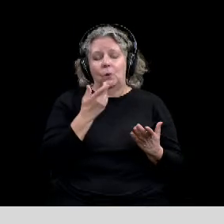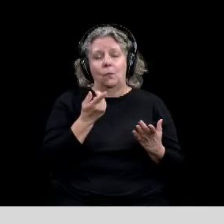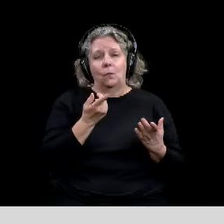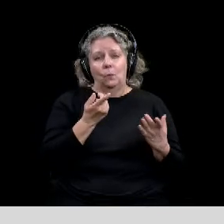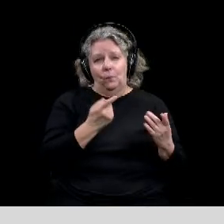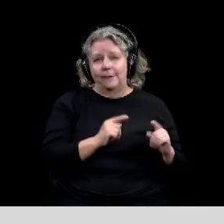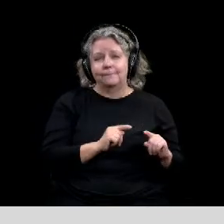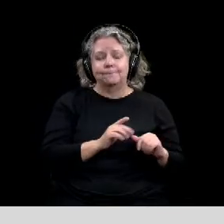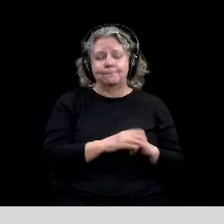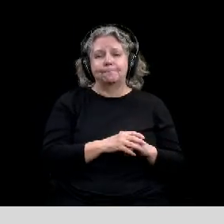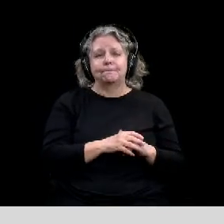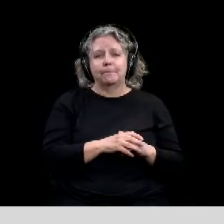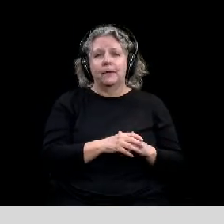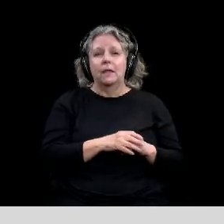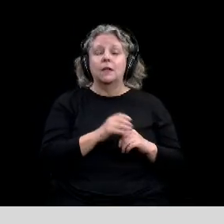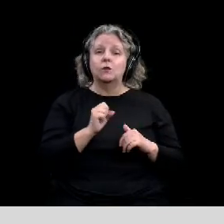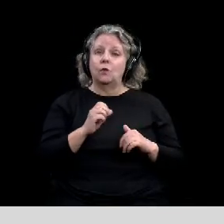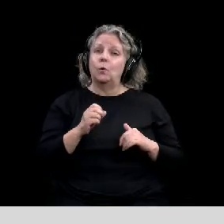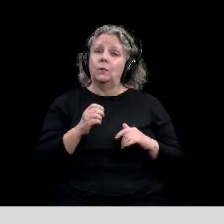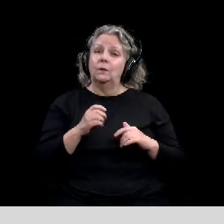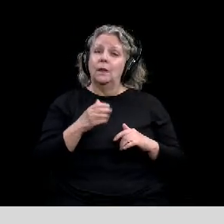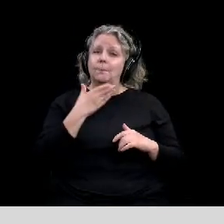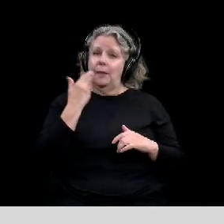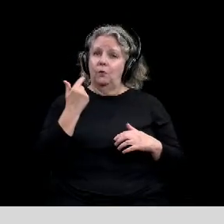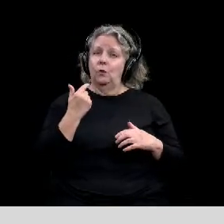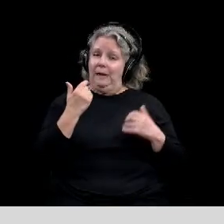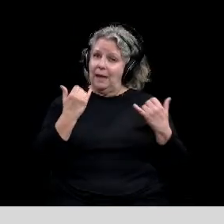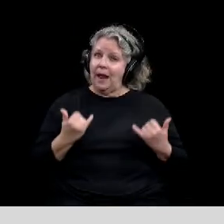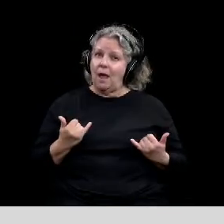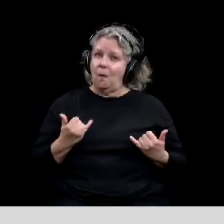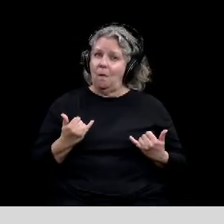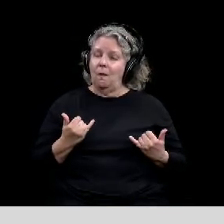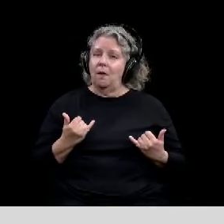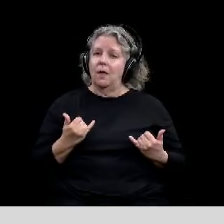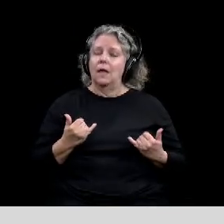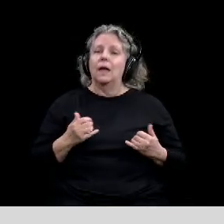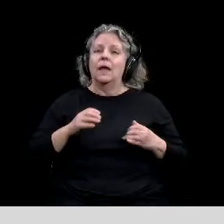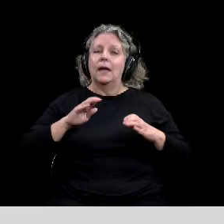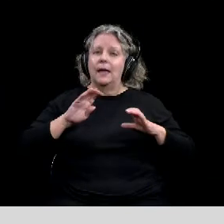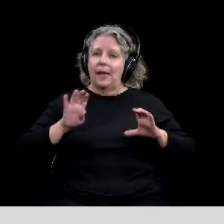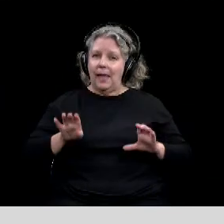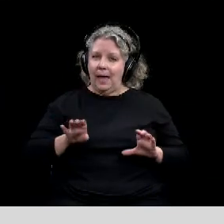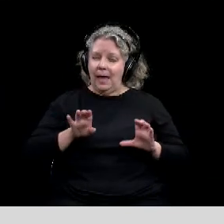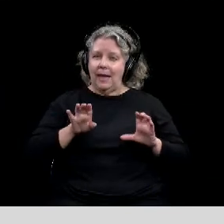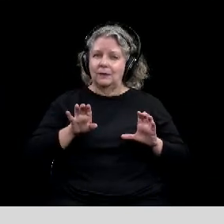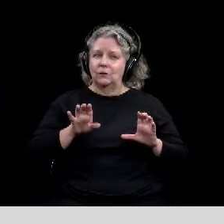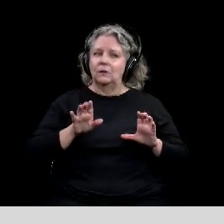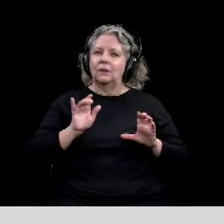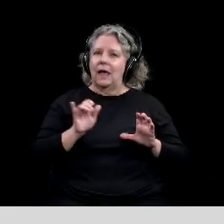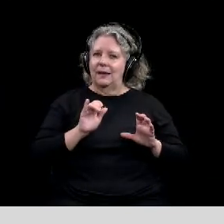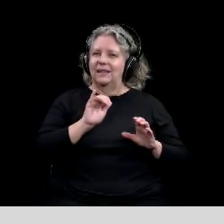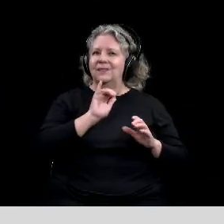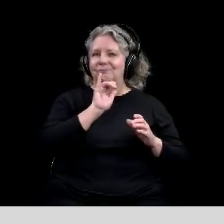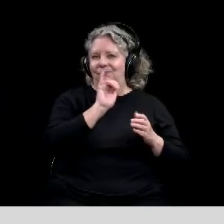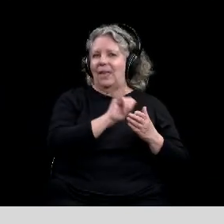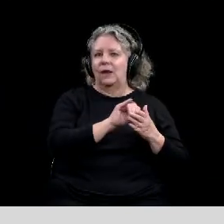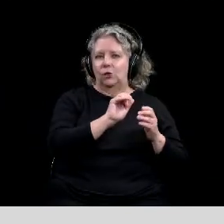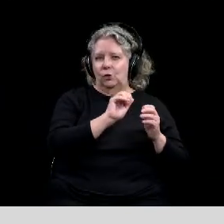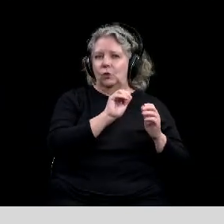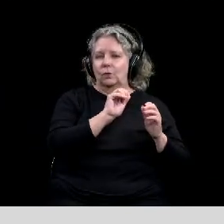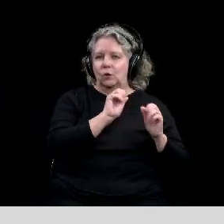is lurking out there among us is prudent. So all the more